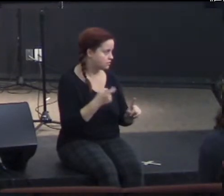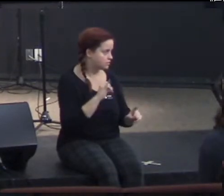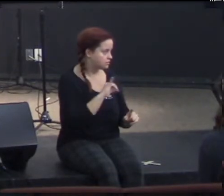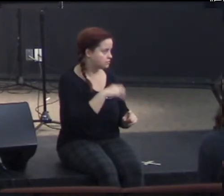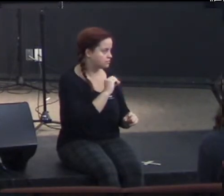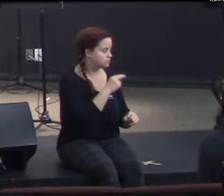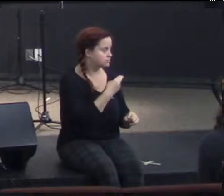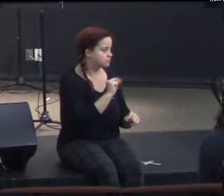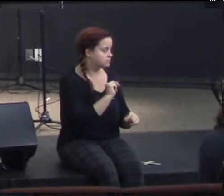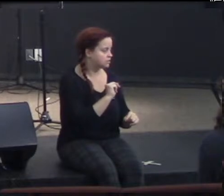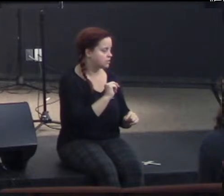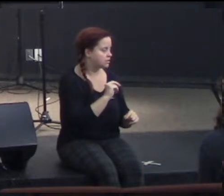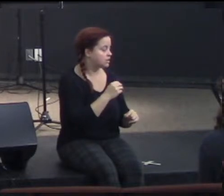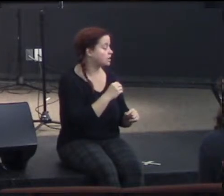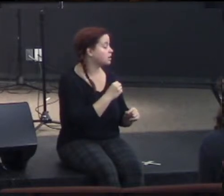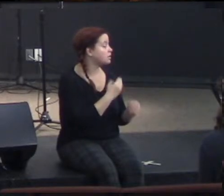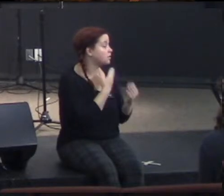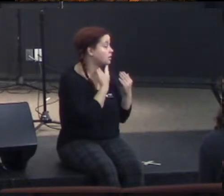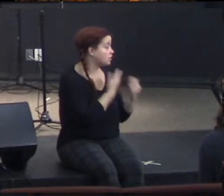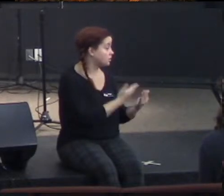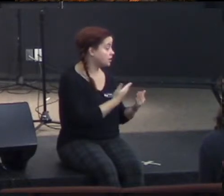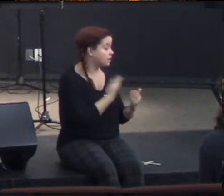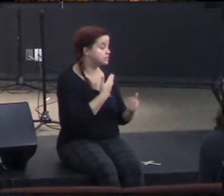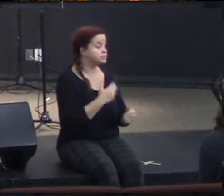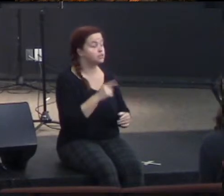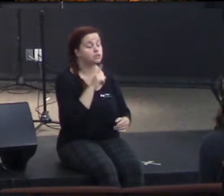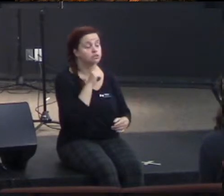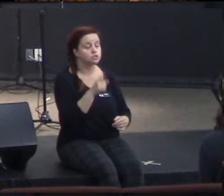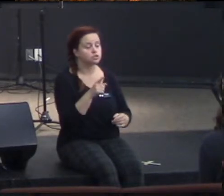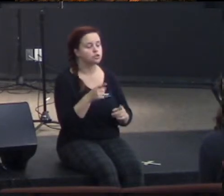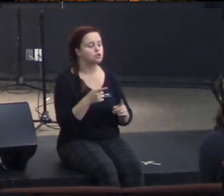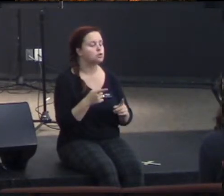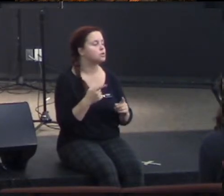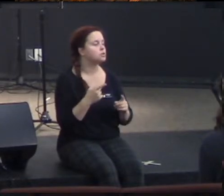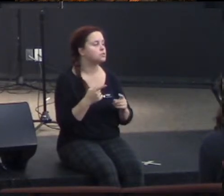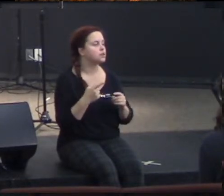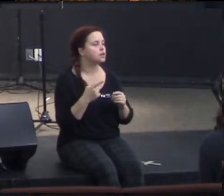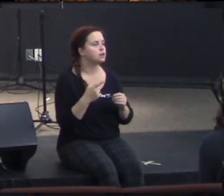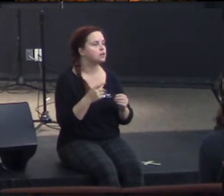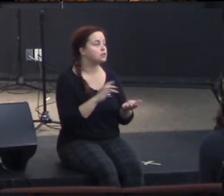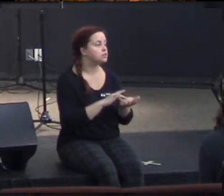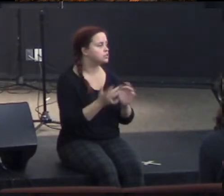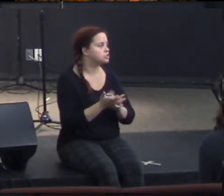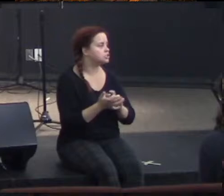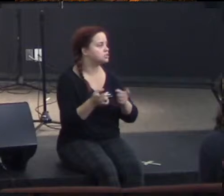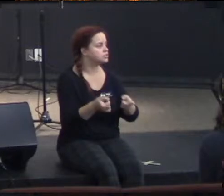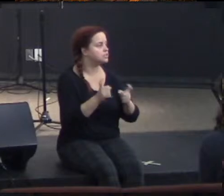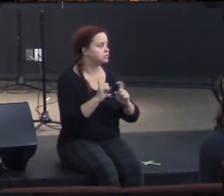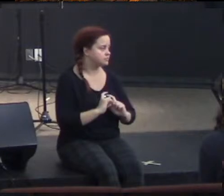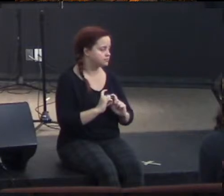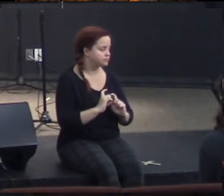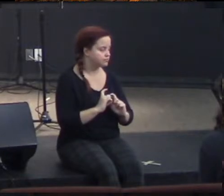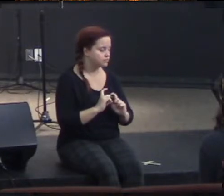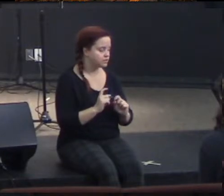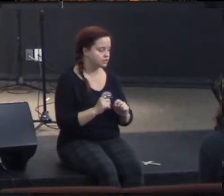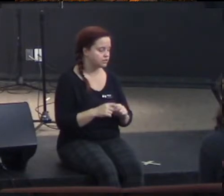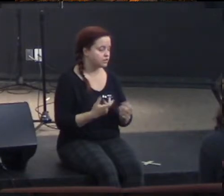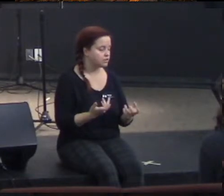truth came through Jesus Christ. And of course, we know grace, as we kind of expanded